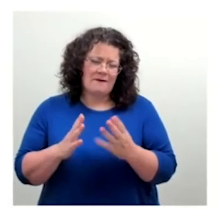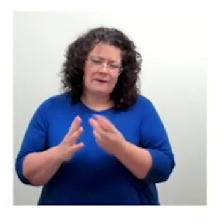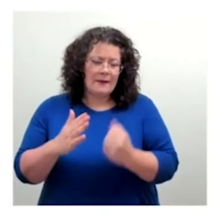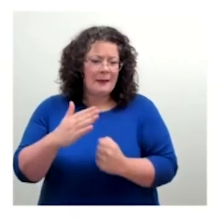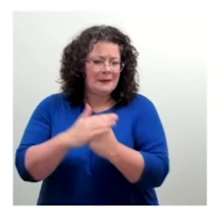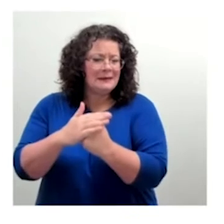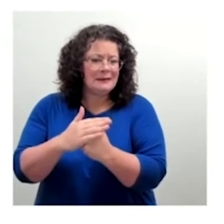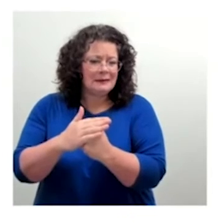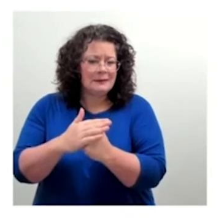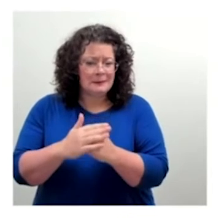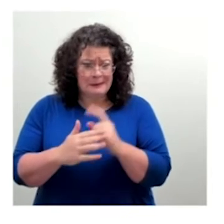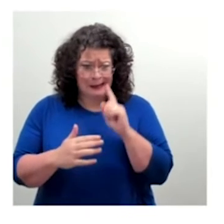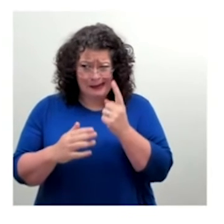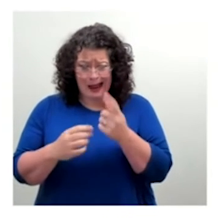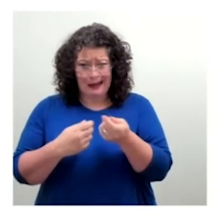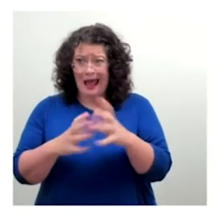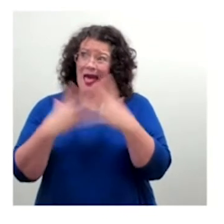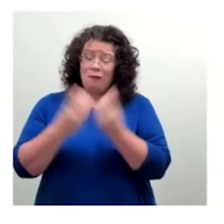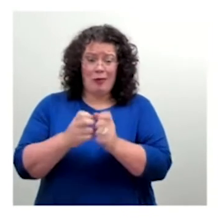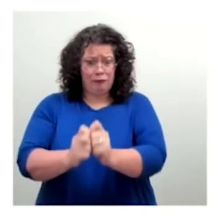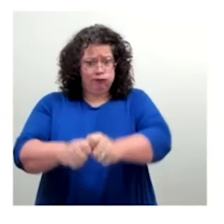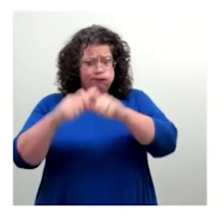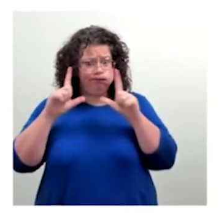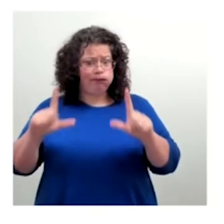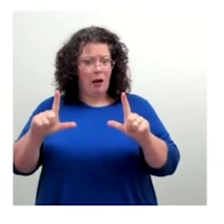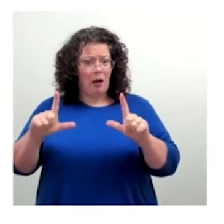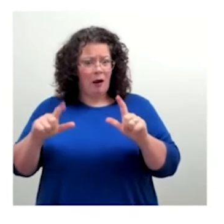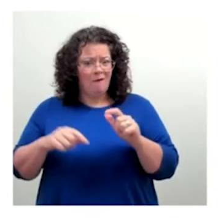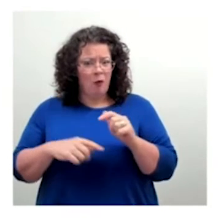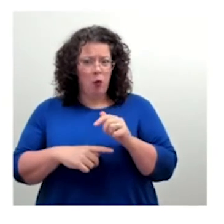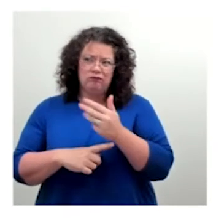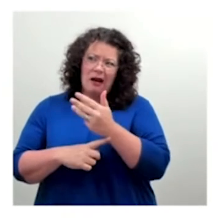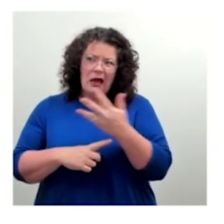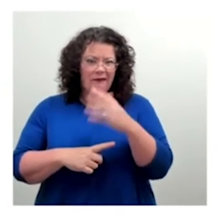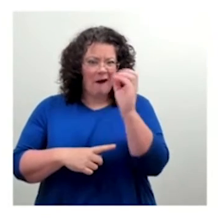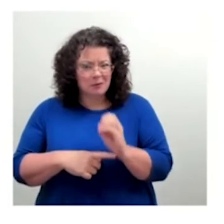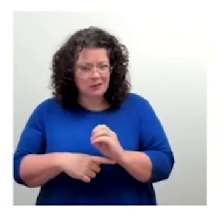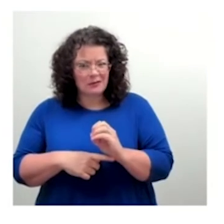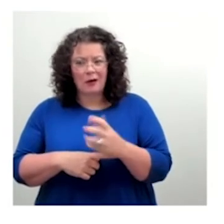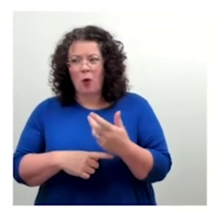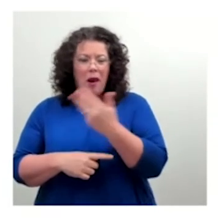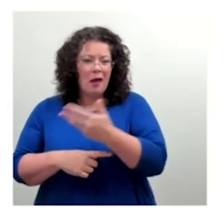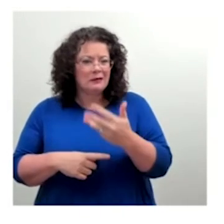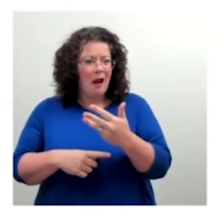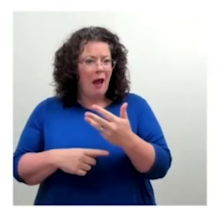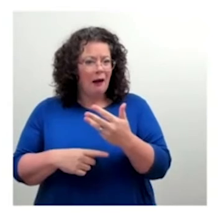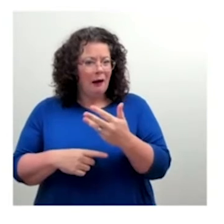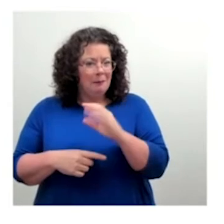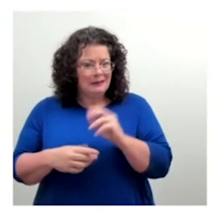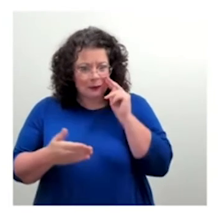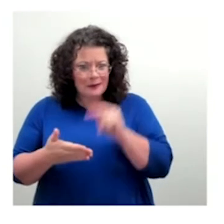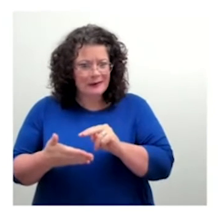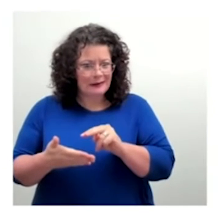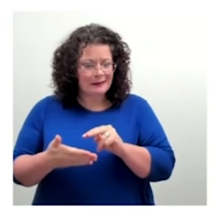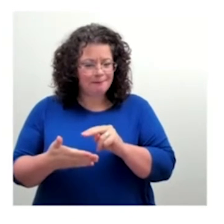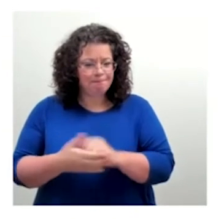accept that those other people are going to access this content in some other way. It might be via audio, it might be via a tablet, but you can only go